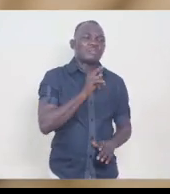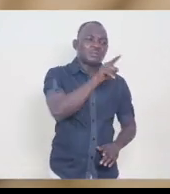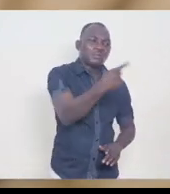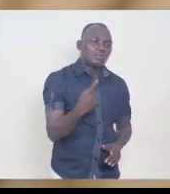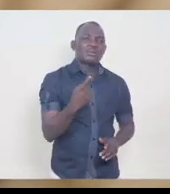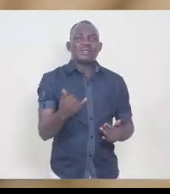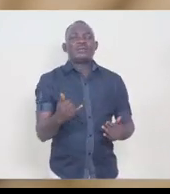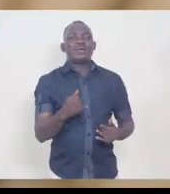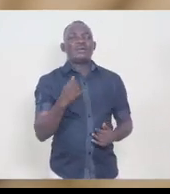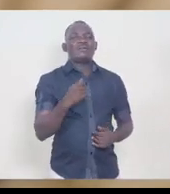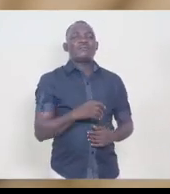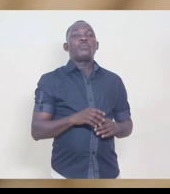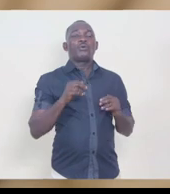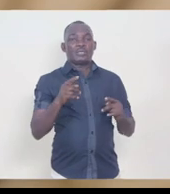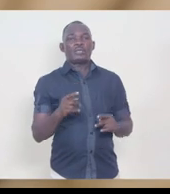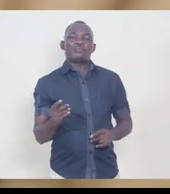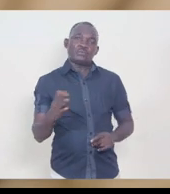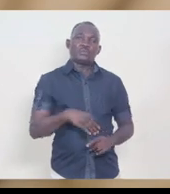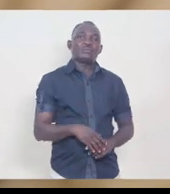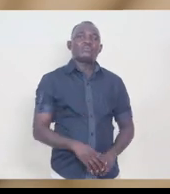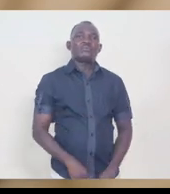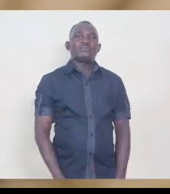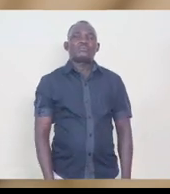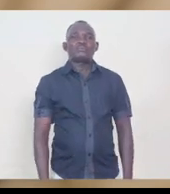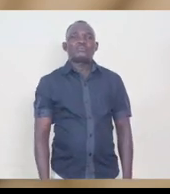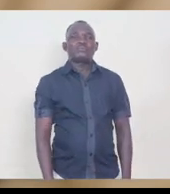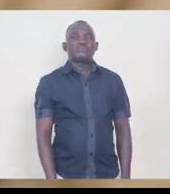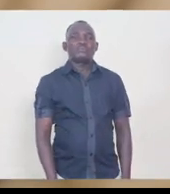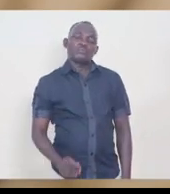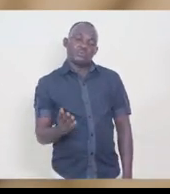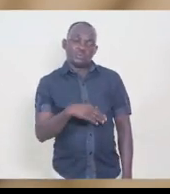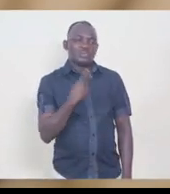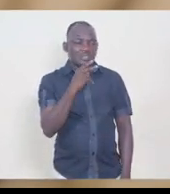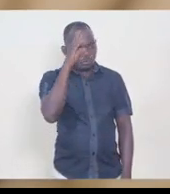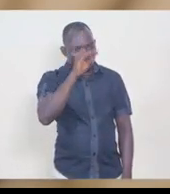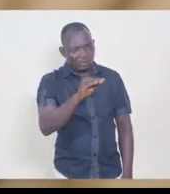please. All right. Let's go. Thank you.